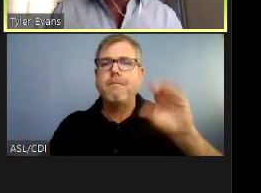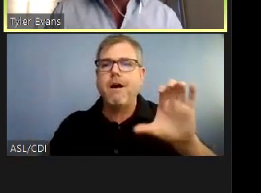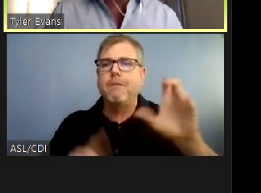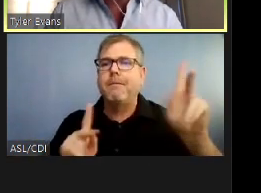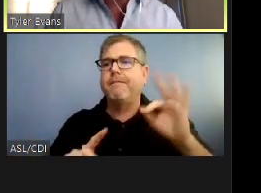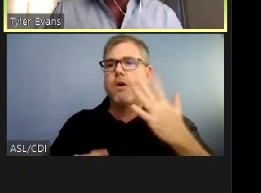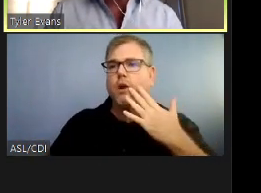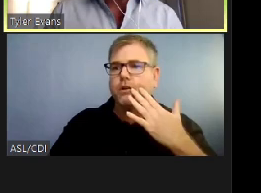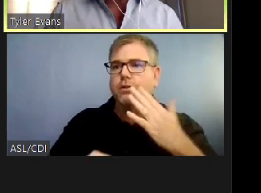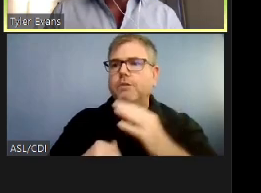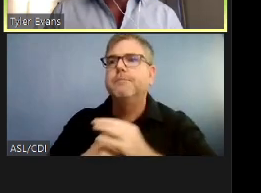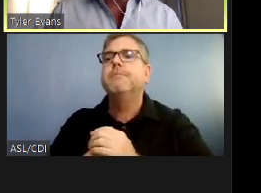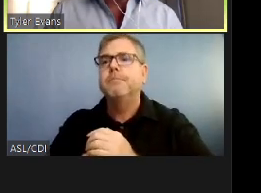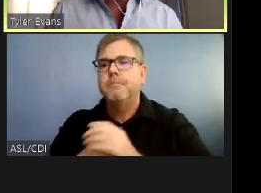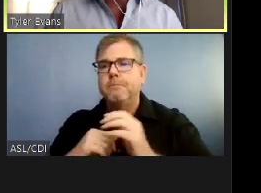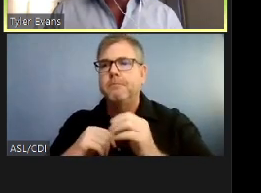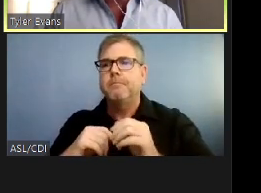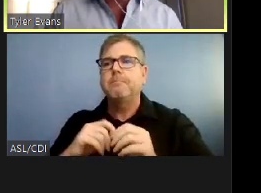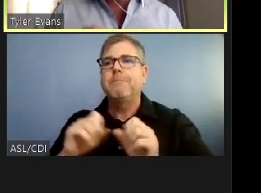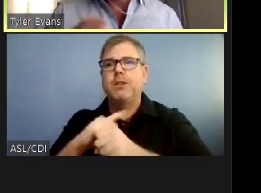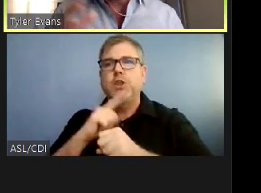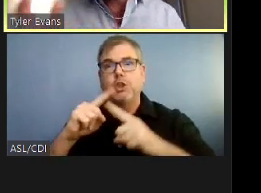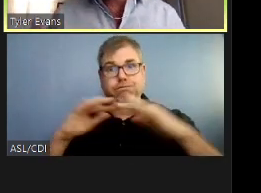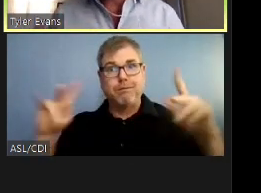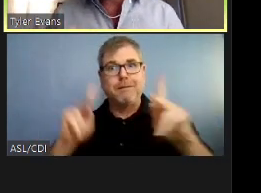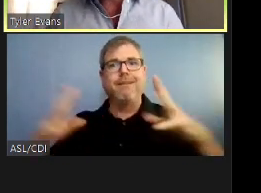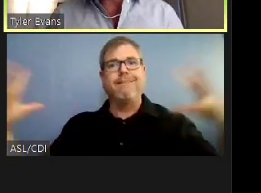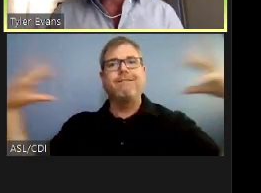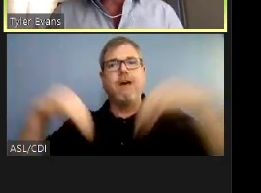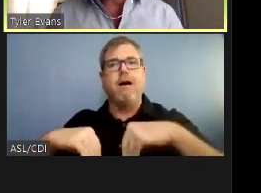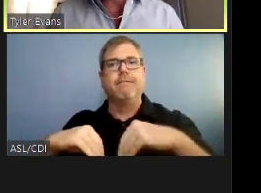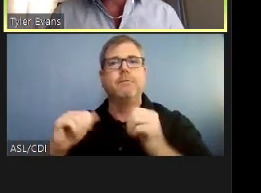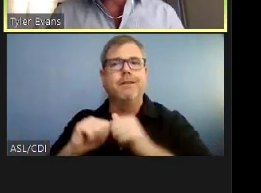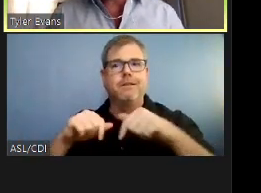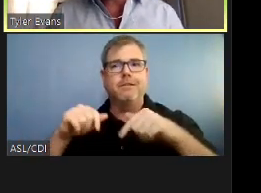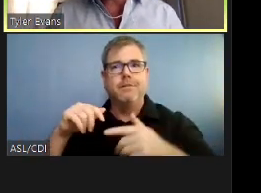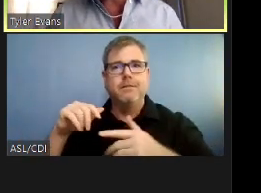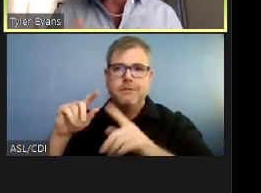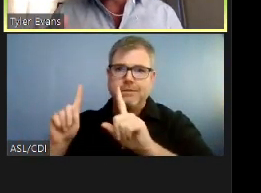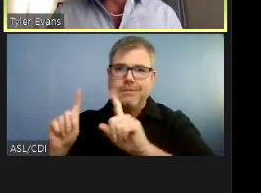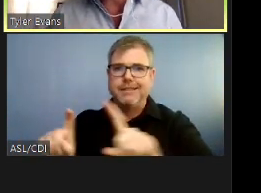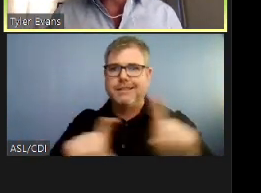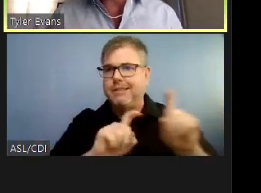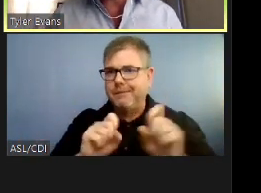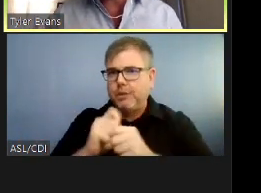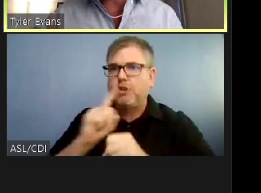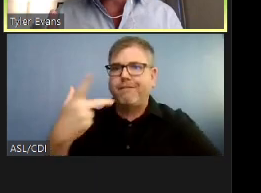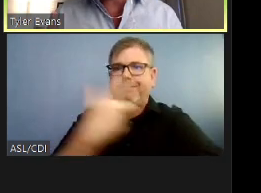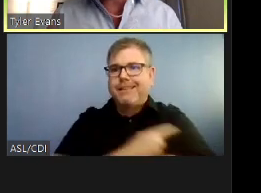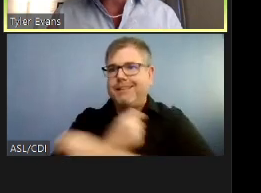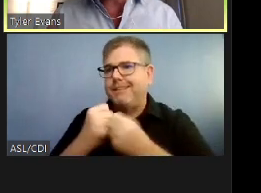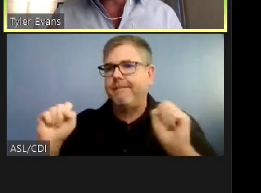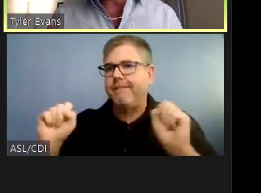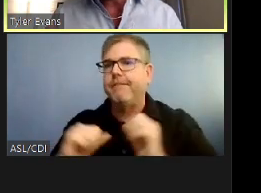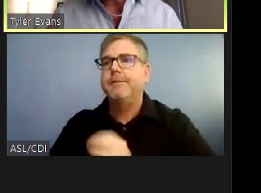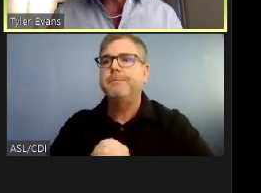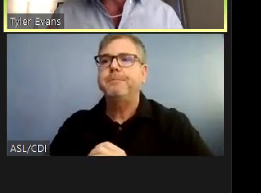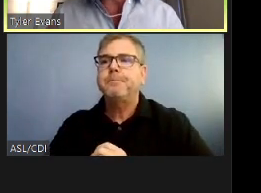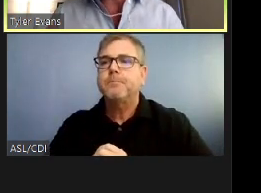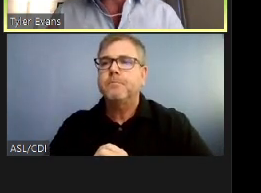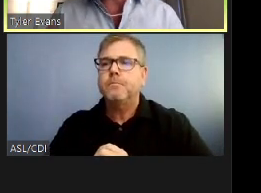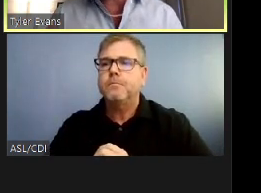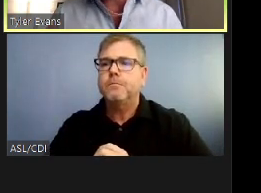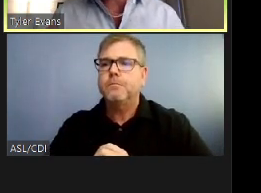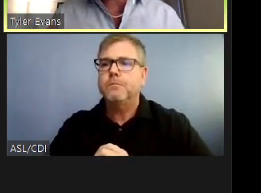very inclusive. And beyond the sort of approval of these, and it's important to note that the approval of